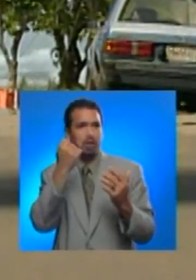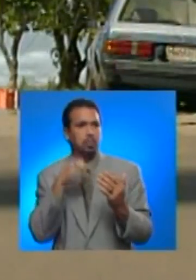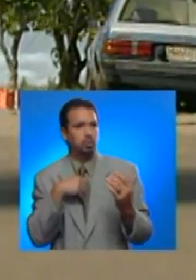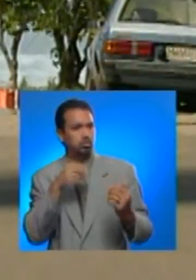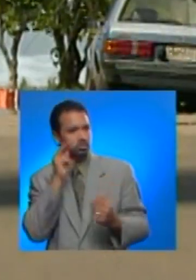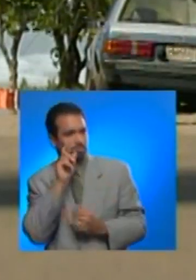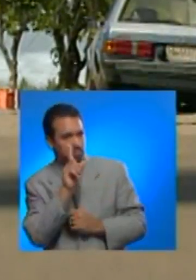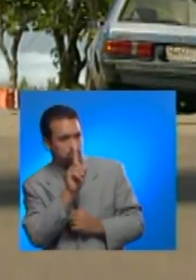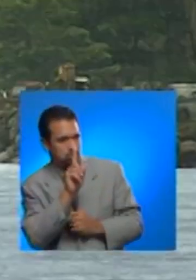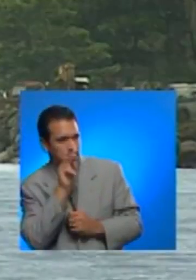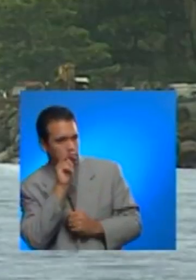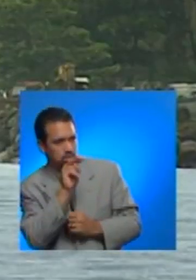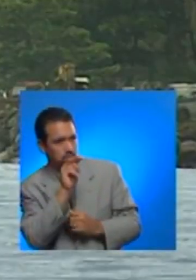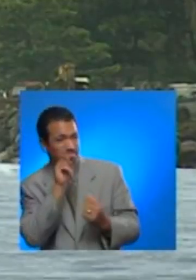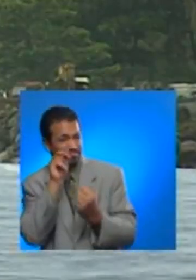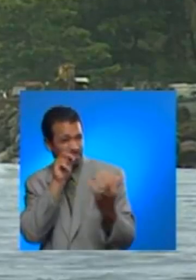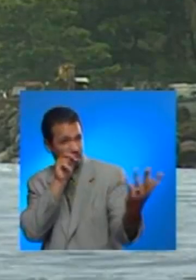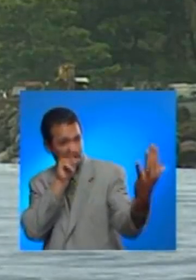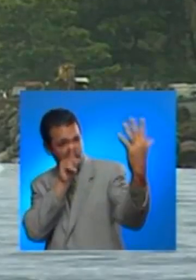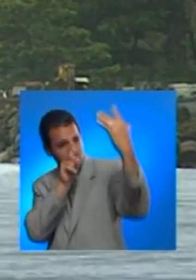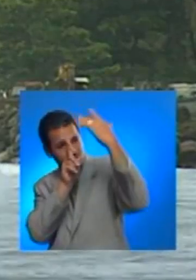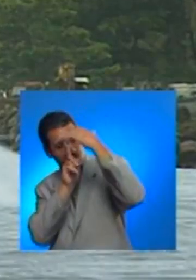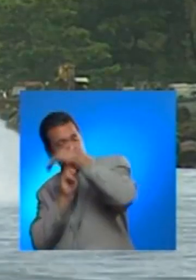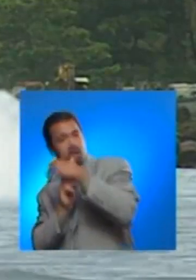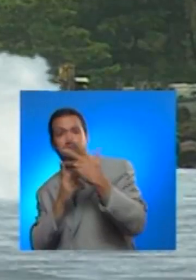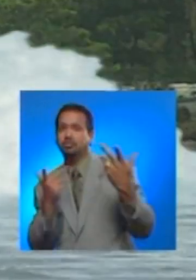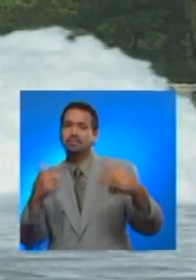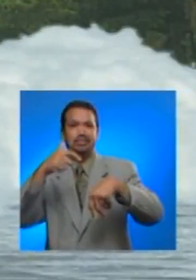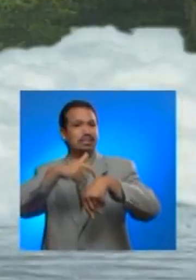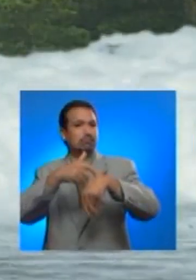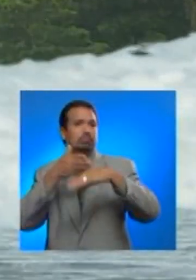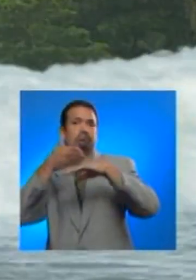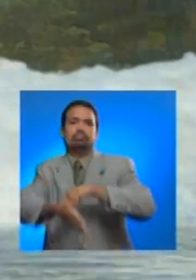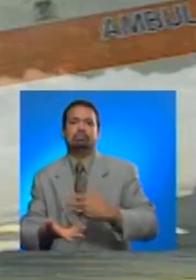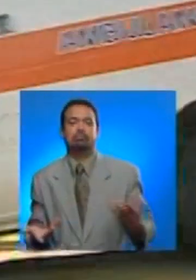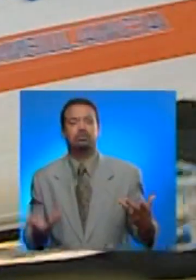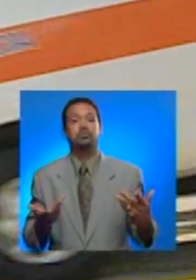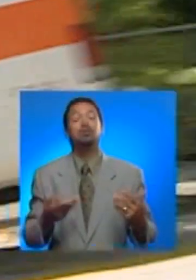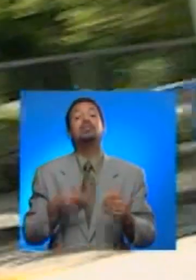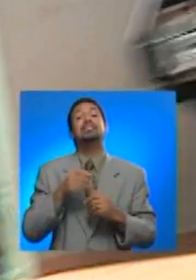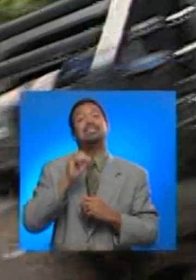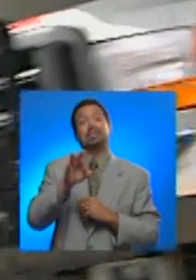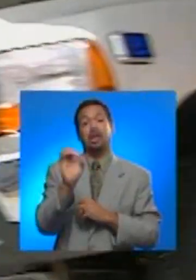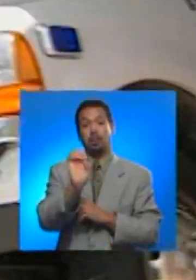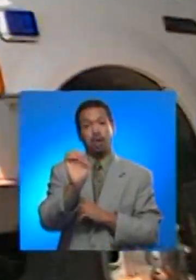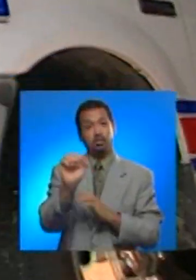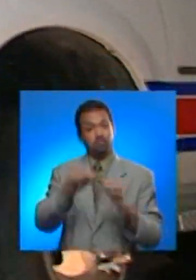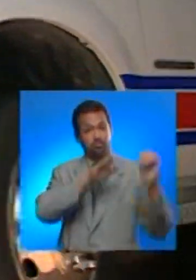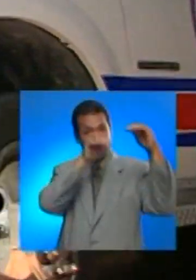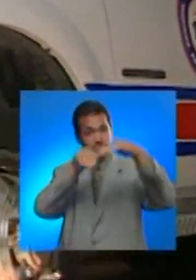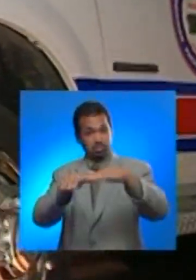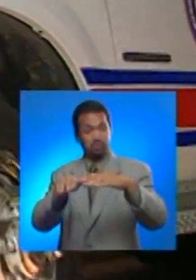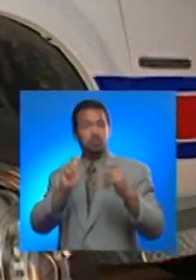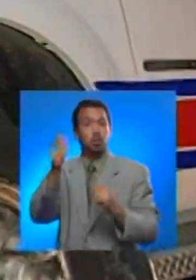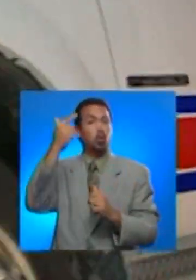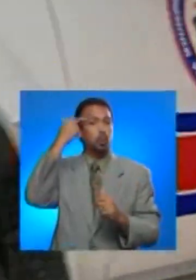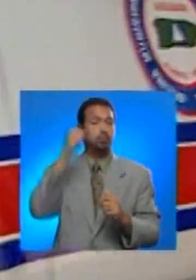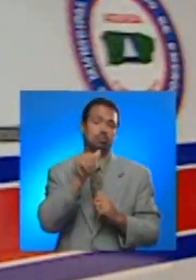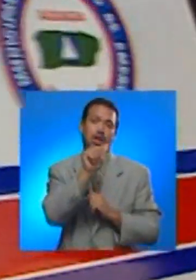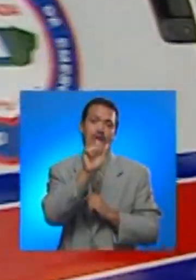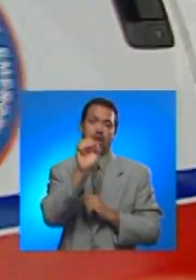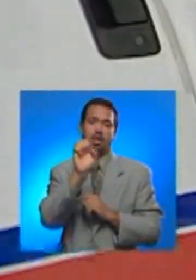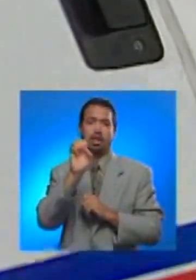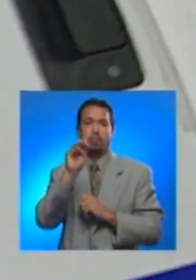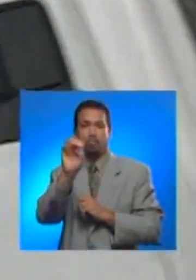close that you can see the waves, then it might be too late to evacuate. During a tsunami emergency, the emergency